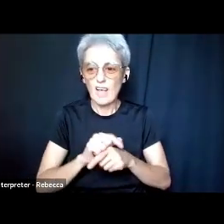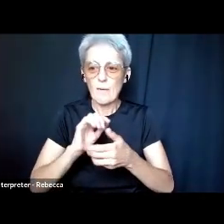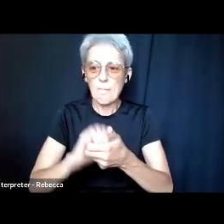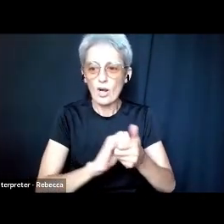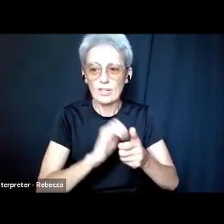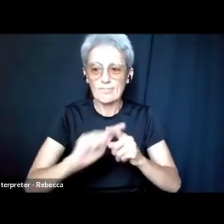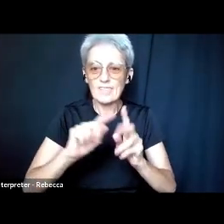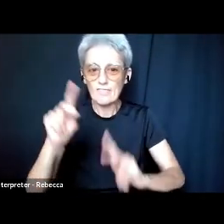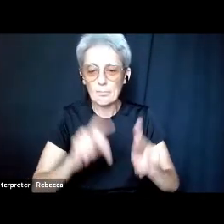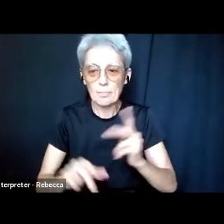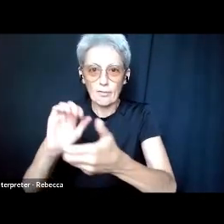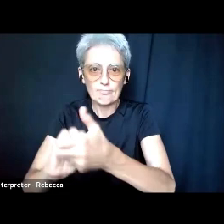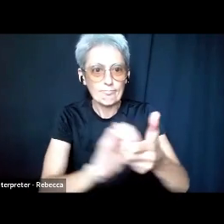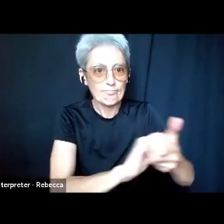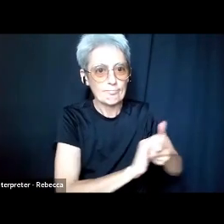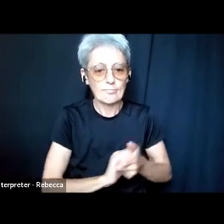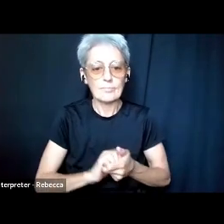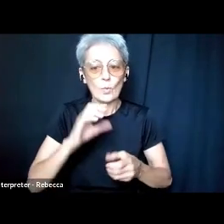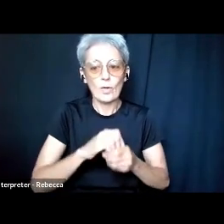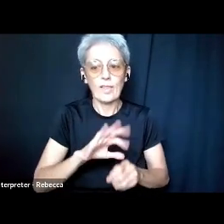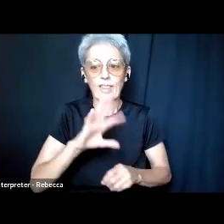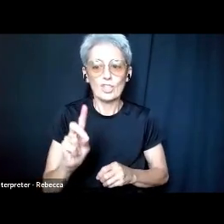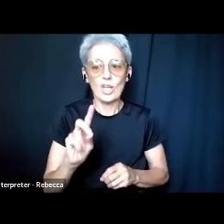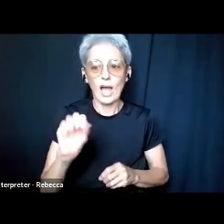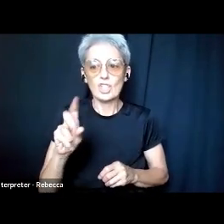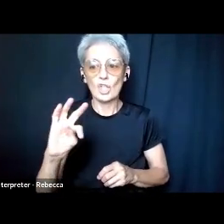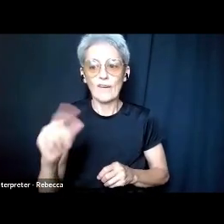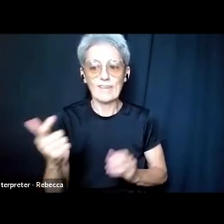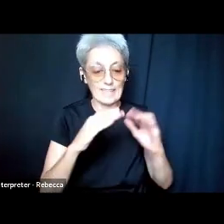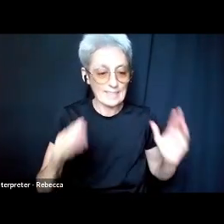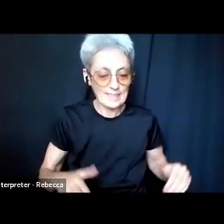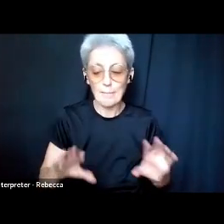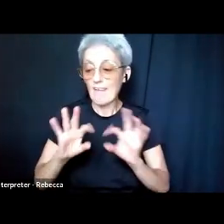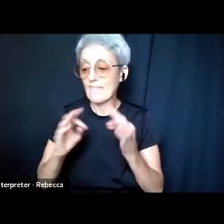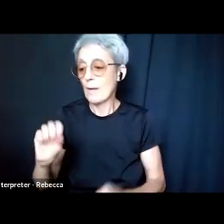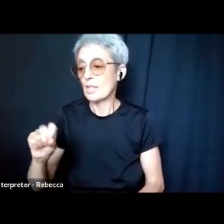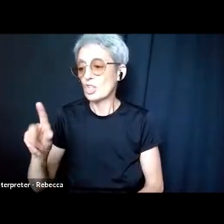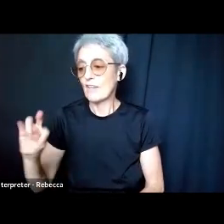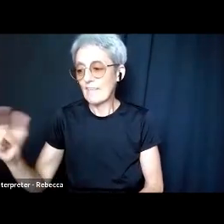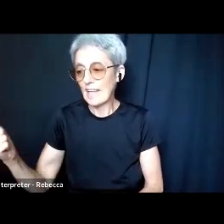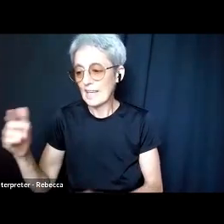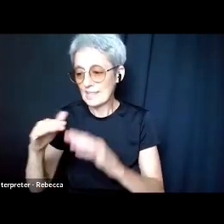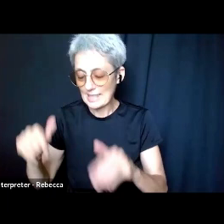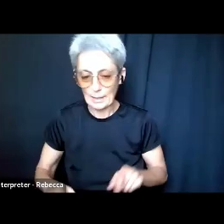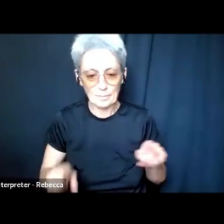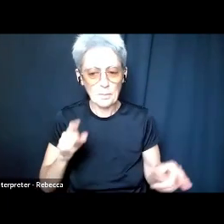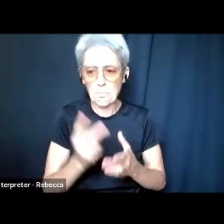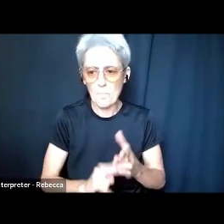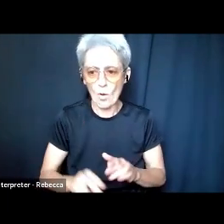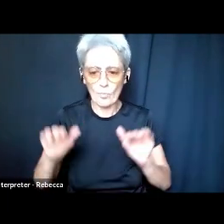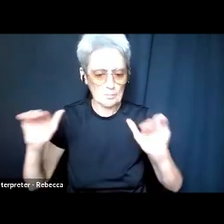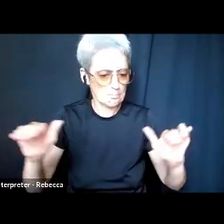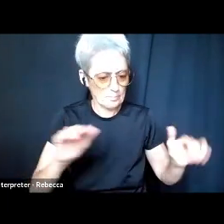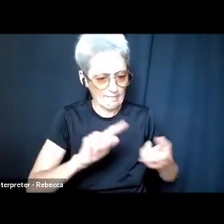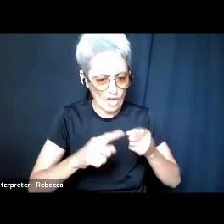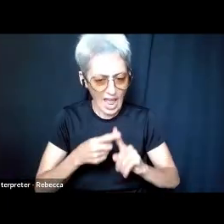other people working within the child serving systems and the family serving systems to ensure that whatever the family needs,